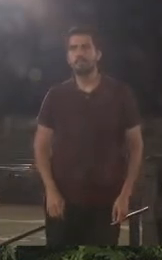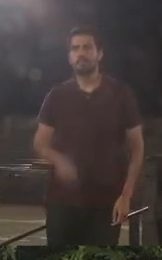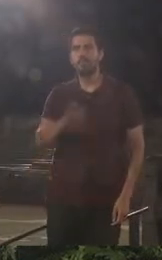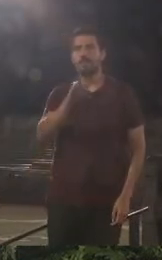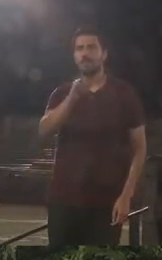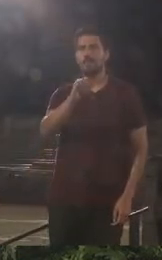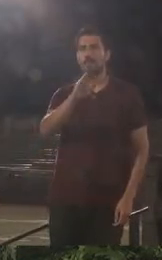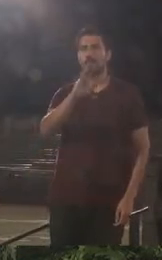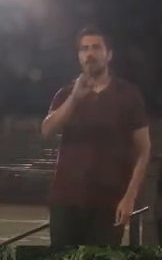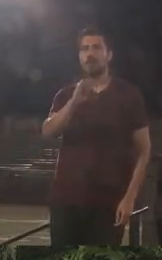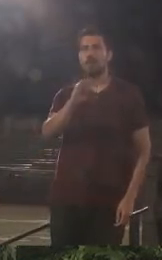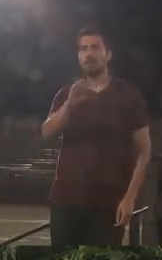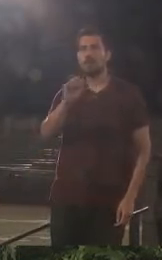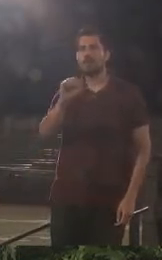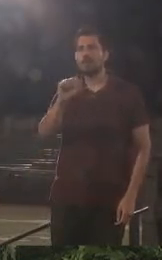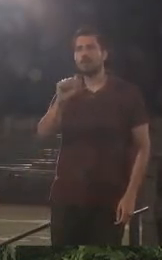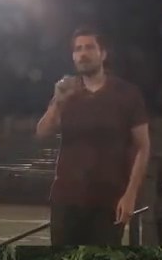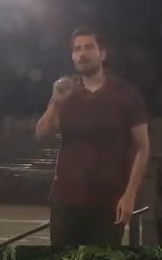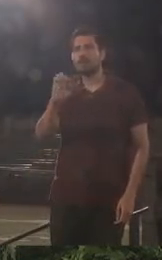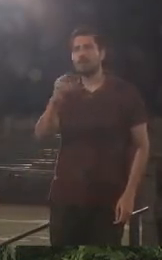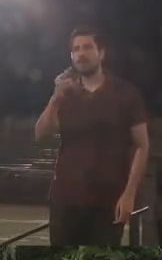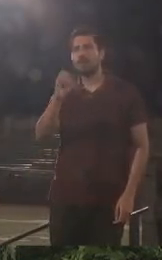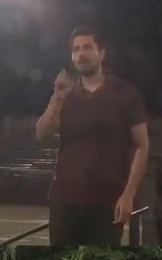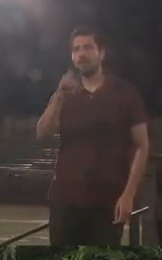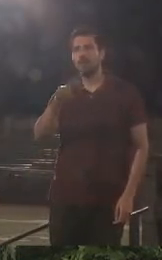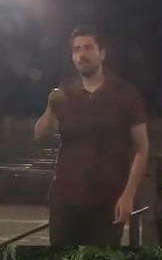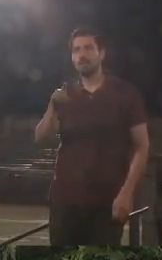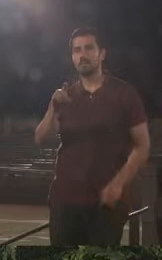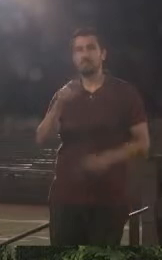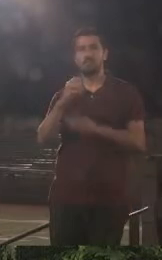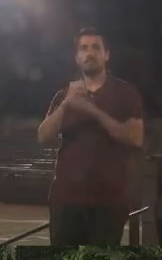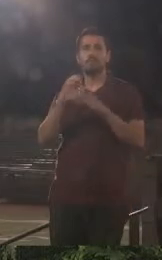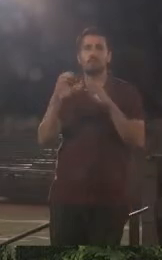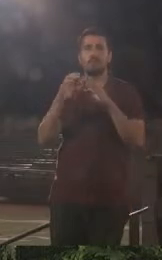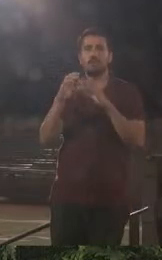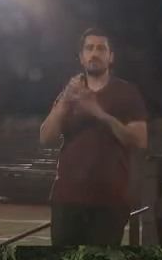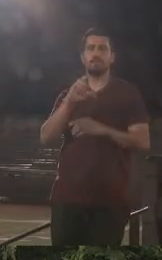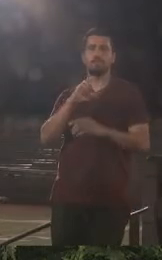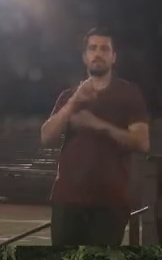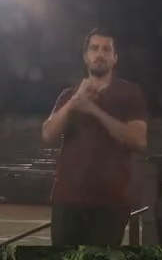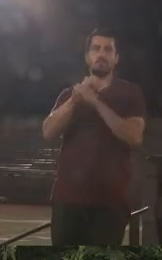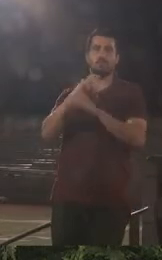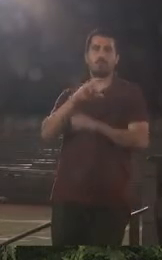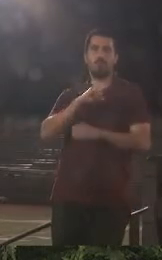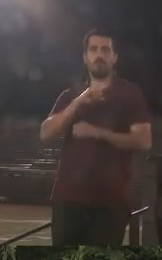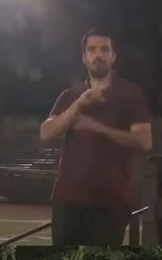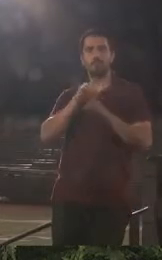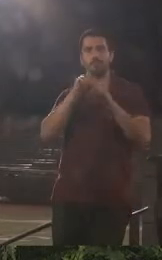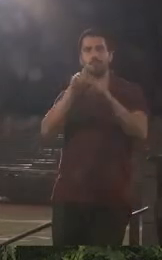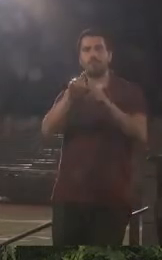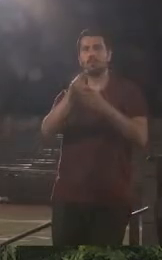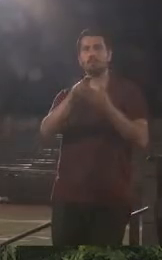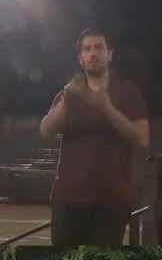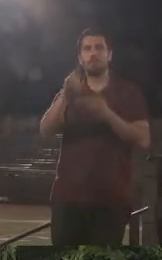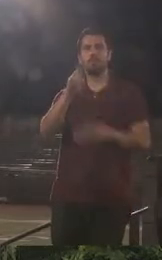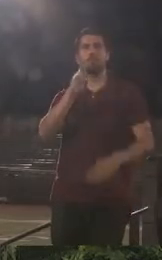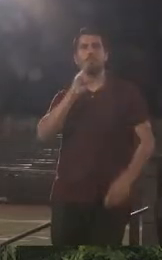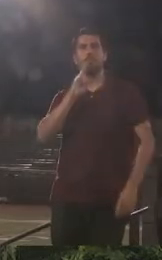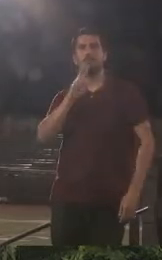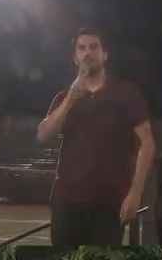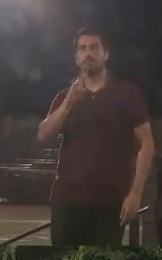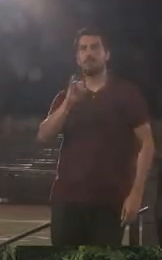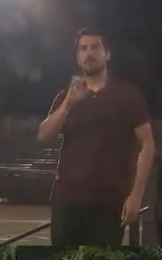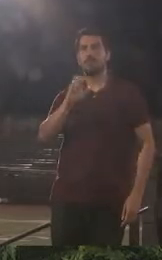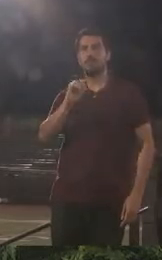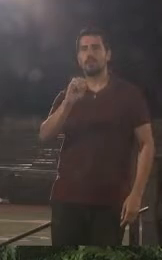Marisol Alexis Sanchez earned a certification as a security officer and will be attending the University of Houston, Victoria.